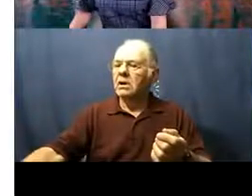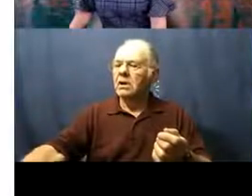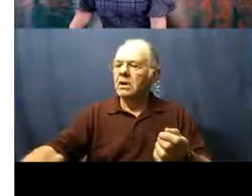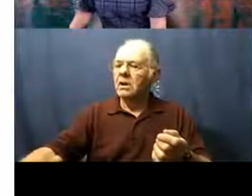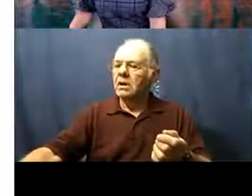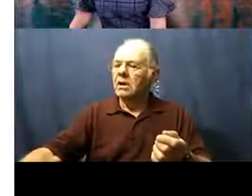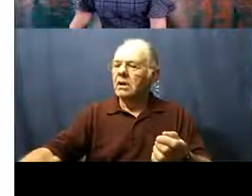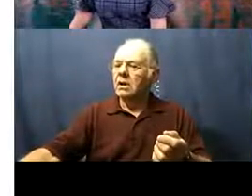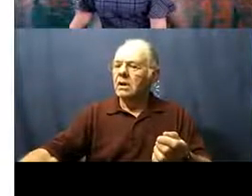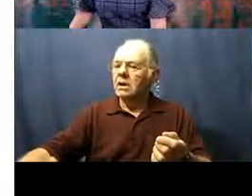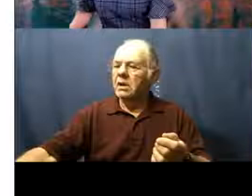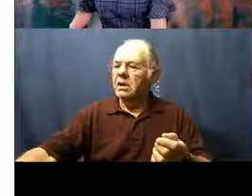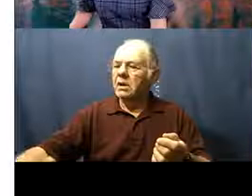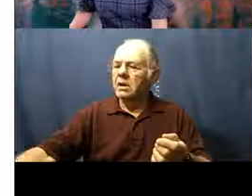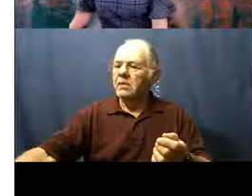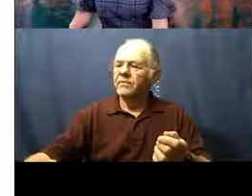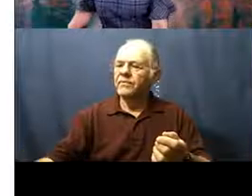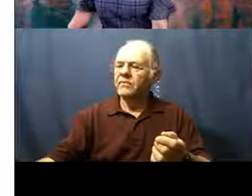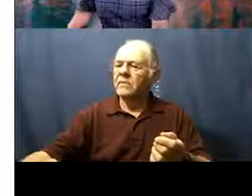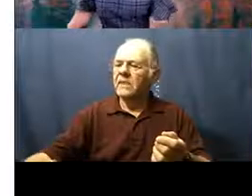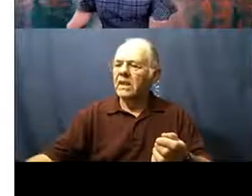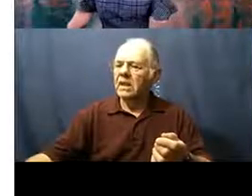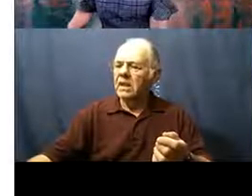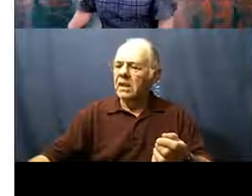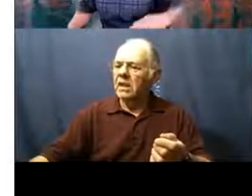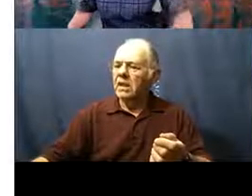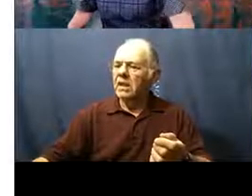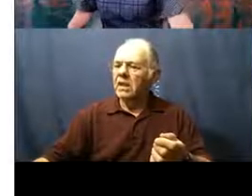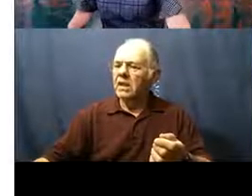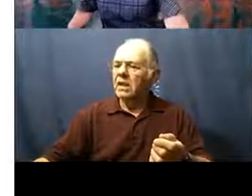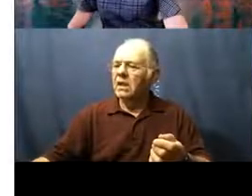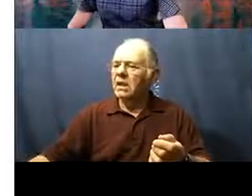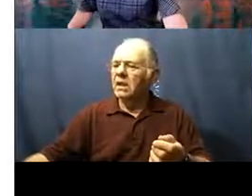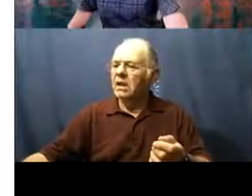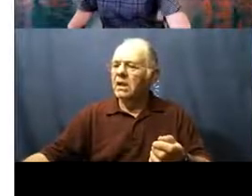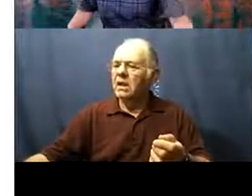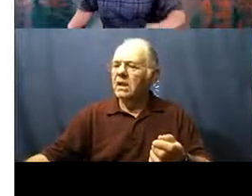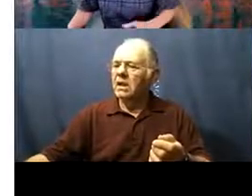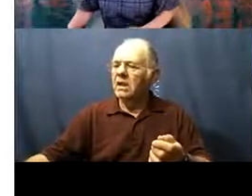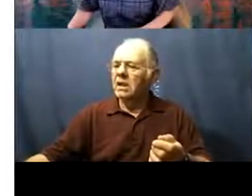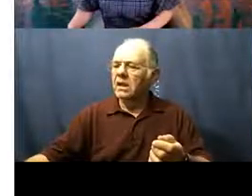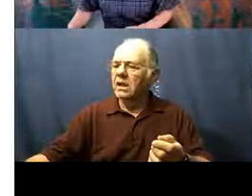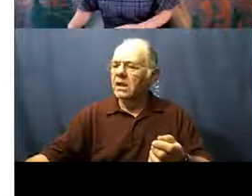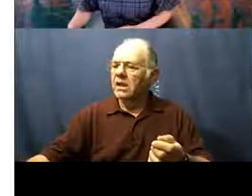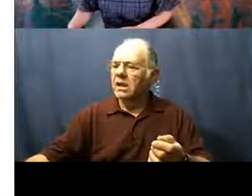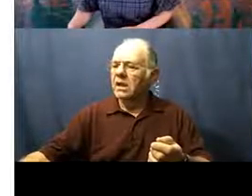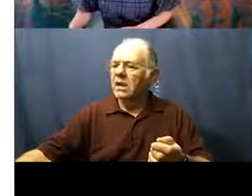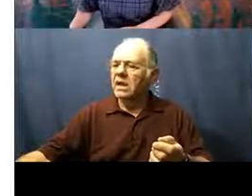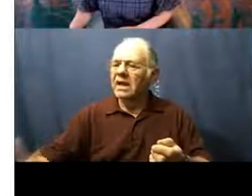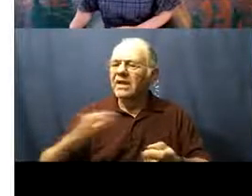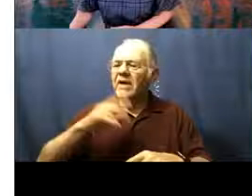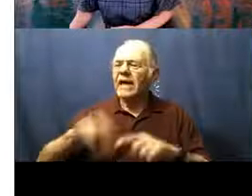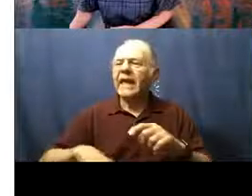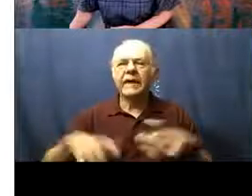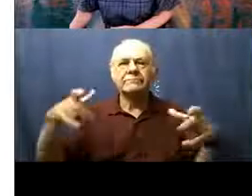And when you look at that great big program, 2 million people, $15 billion, if I can't boil something down